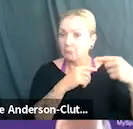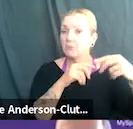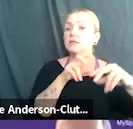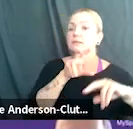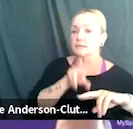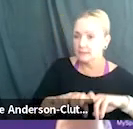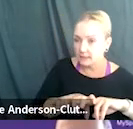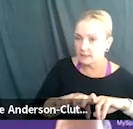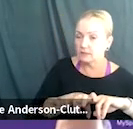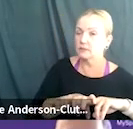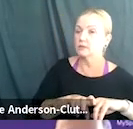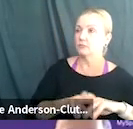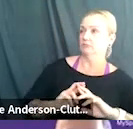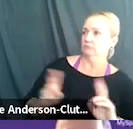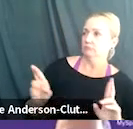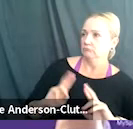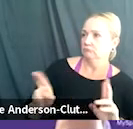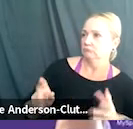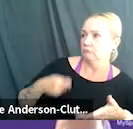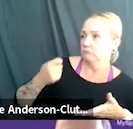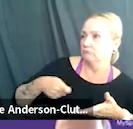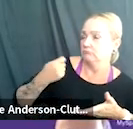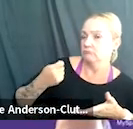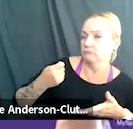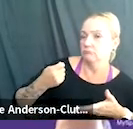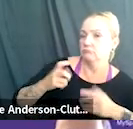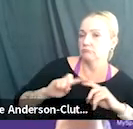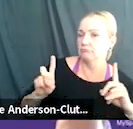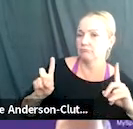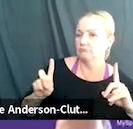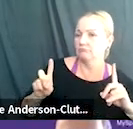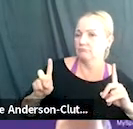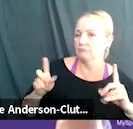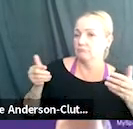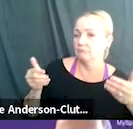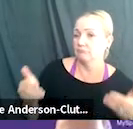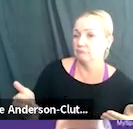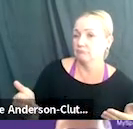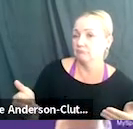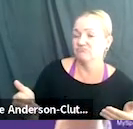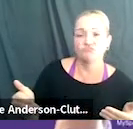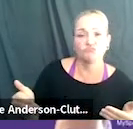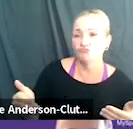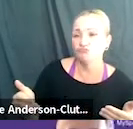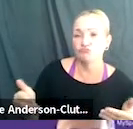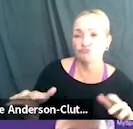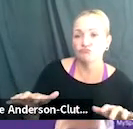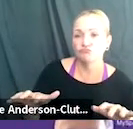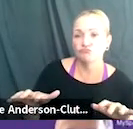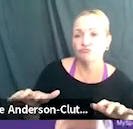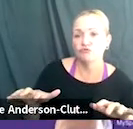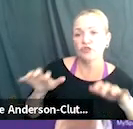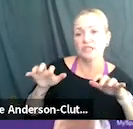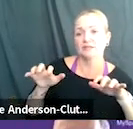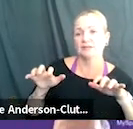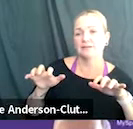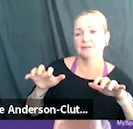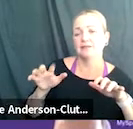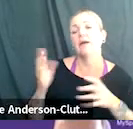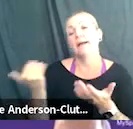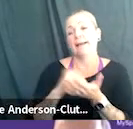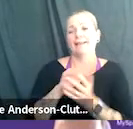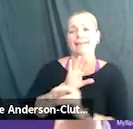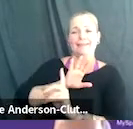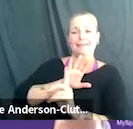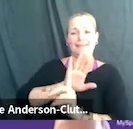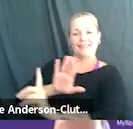as time went on early this year, that with almost any activity he was involved with, he would freeze, was the word they used to describe it. So he would freeze